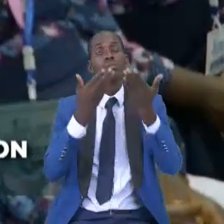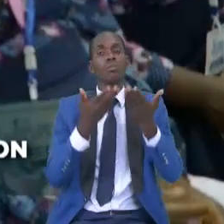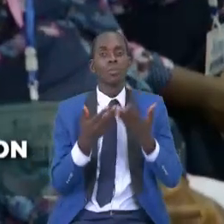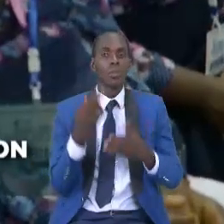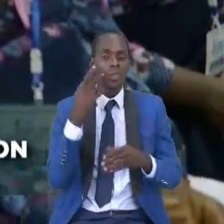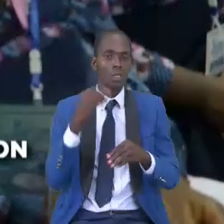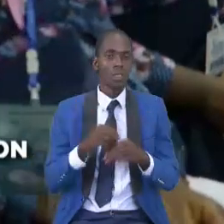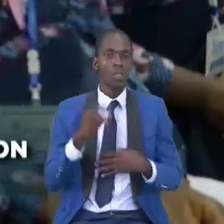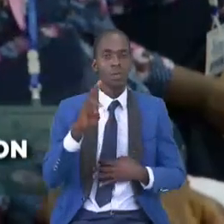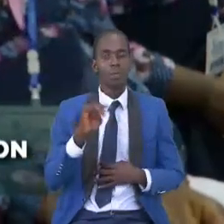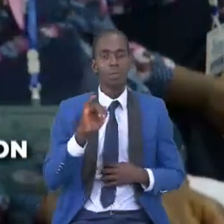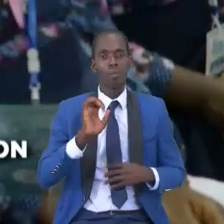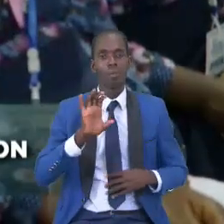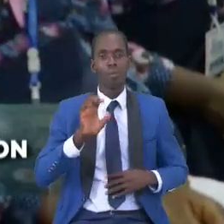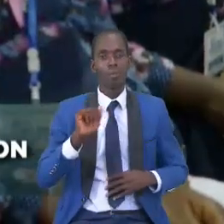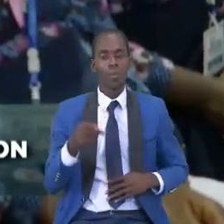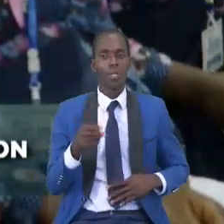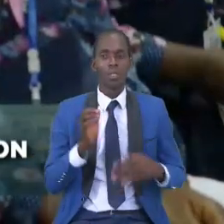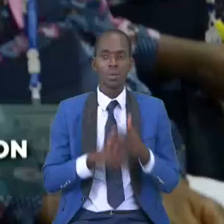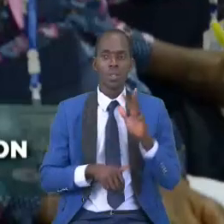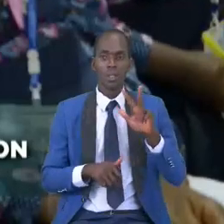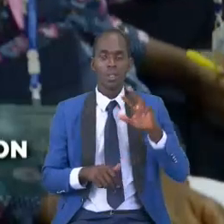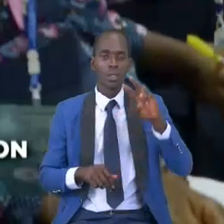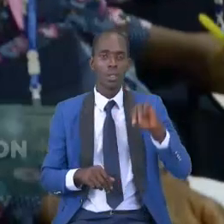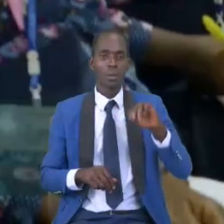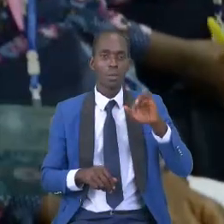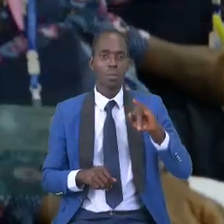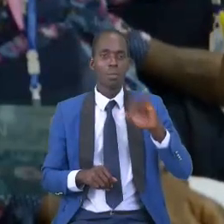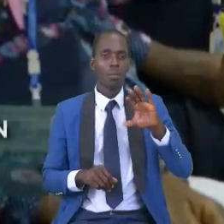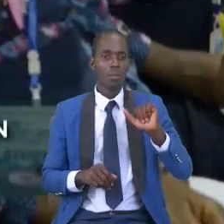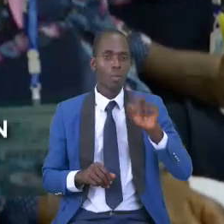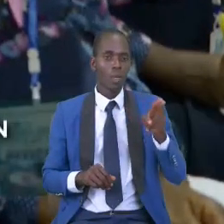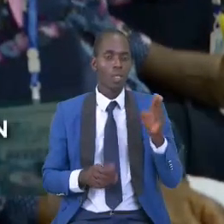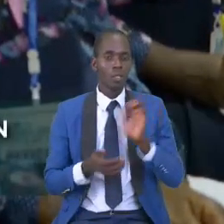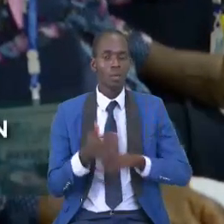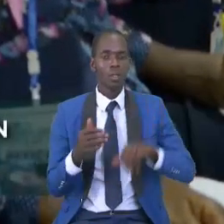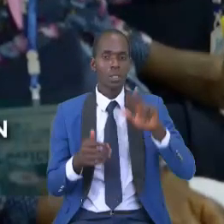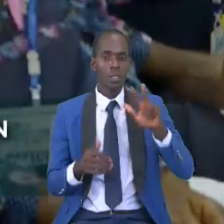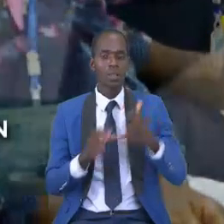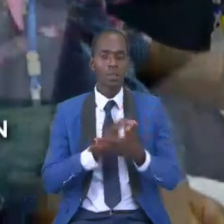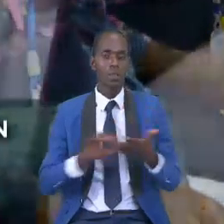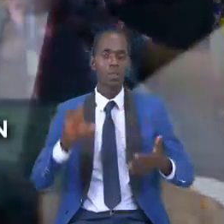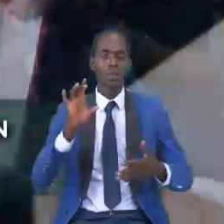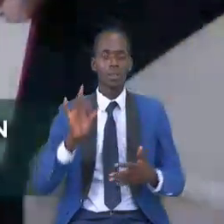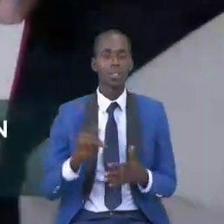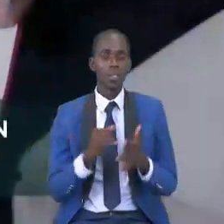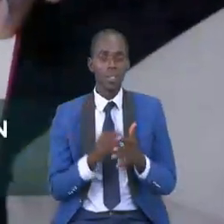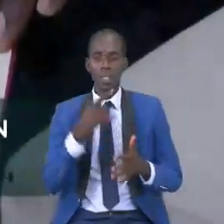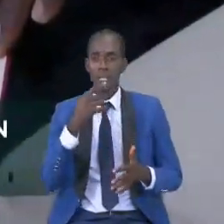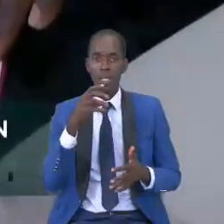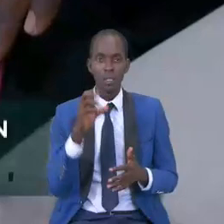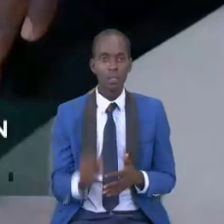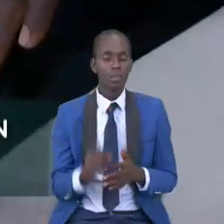Micah chapter 3, looking at verse 8, Micah chapter 3, we're looking at verse 8, it says,